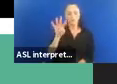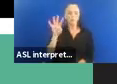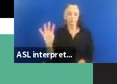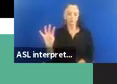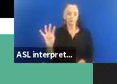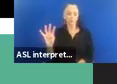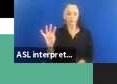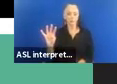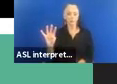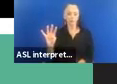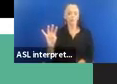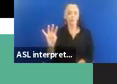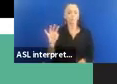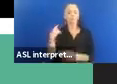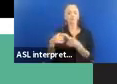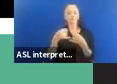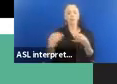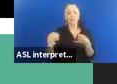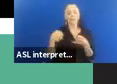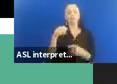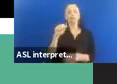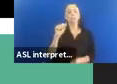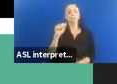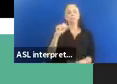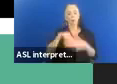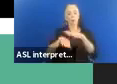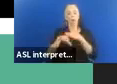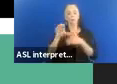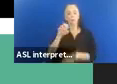844-855-4444. And the access code is